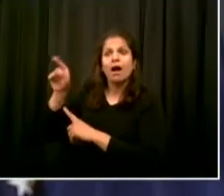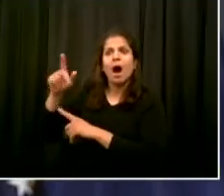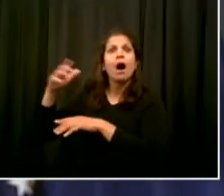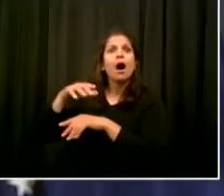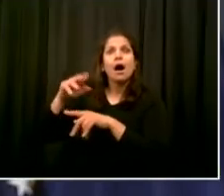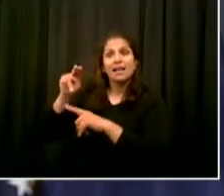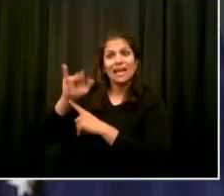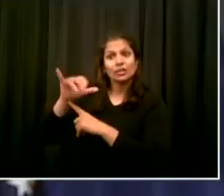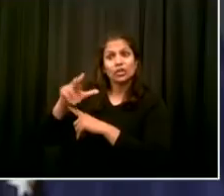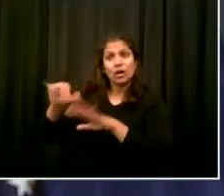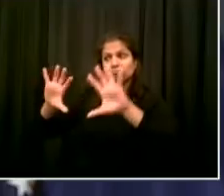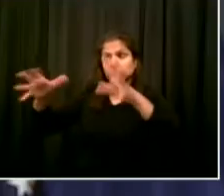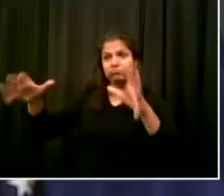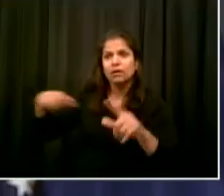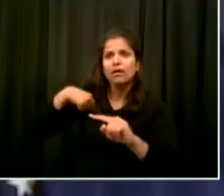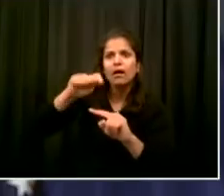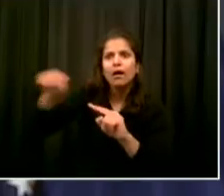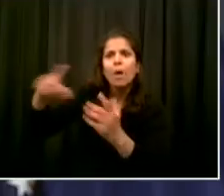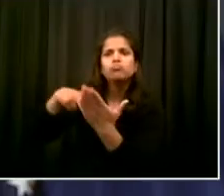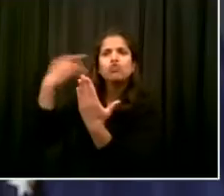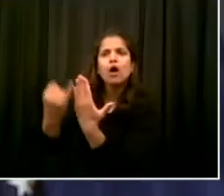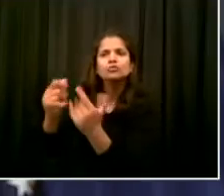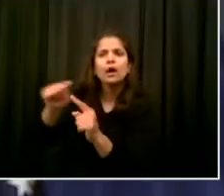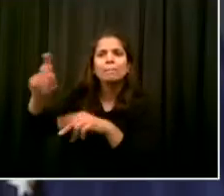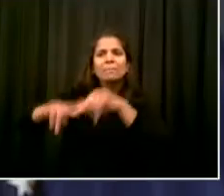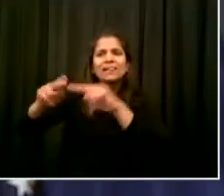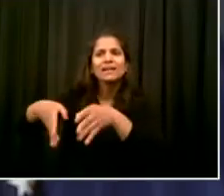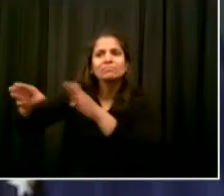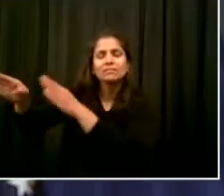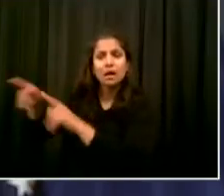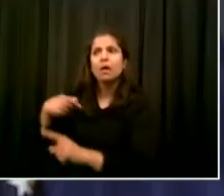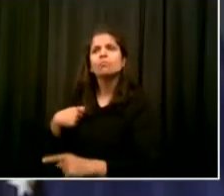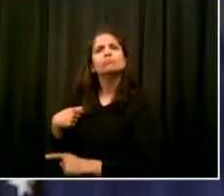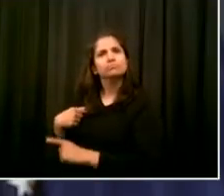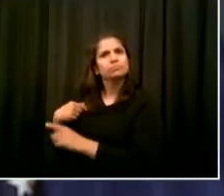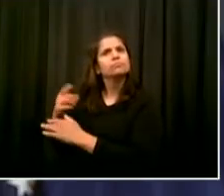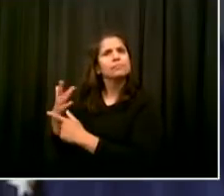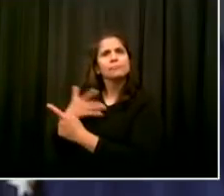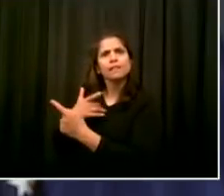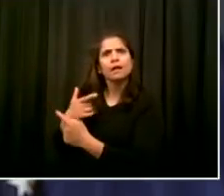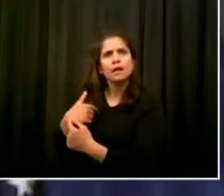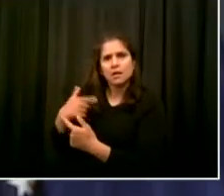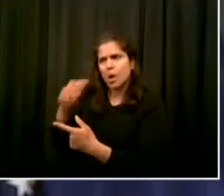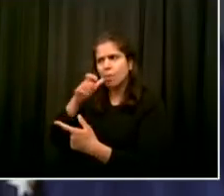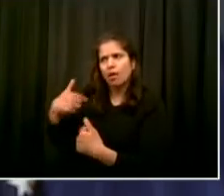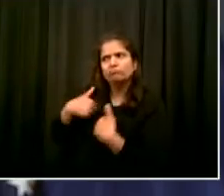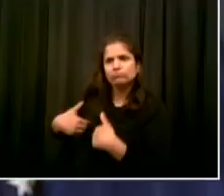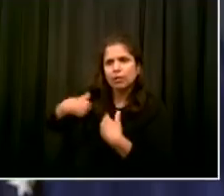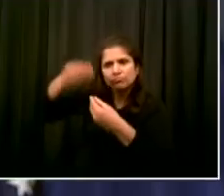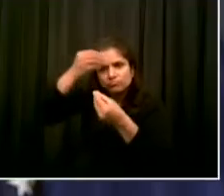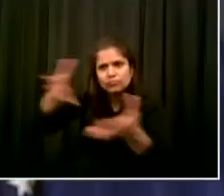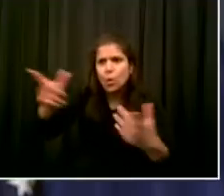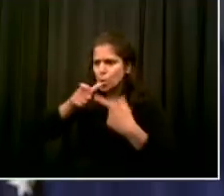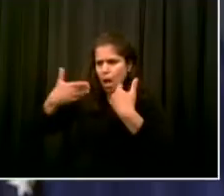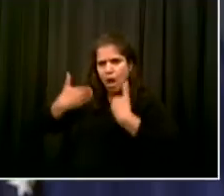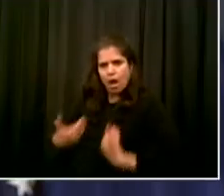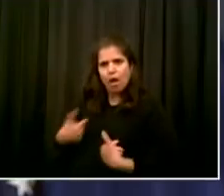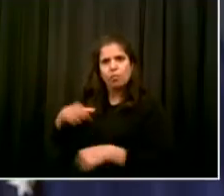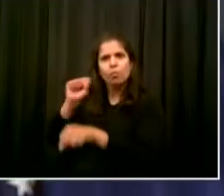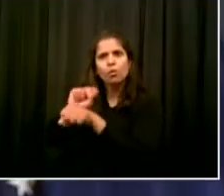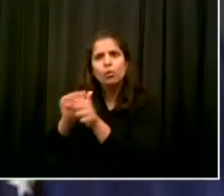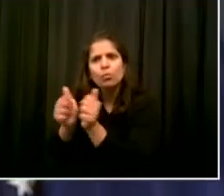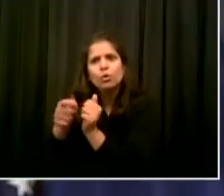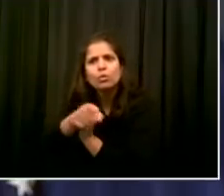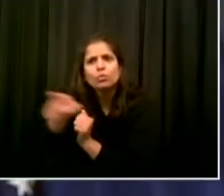which is where I was reared, and certainly in district in the greater Jamaica area,